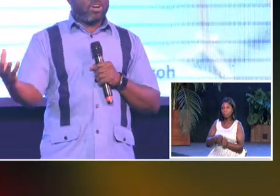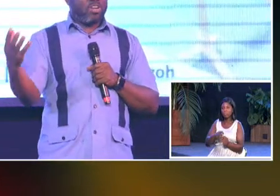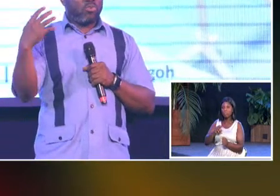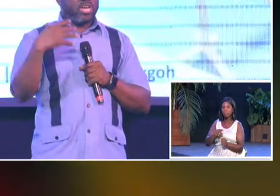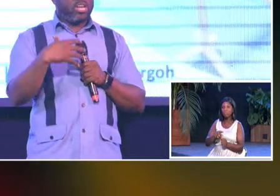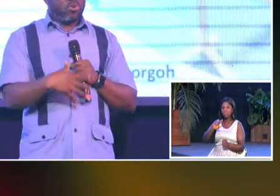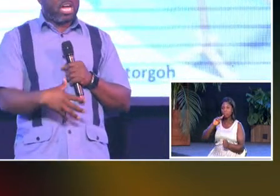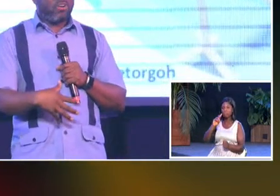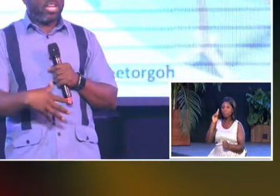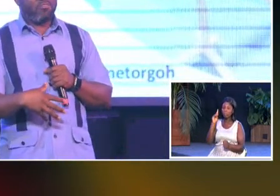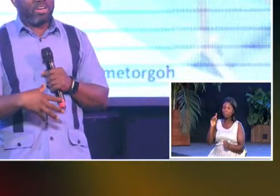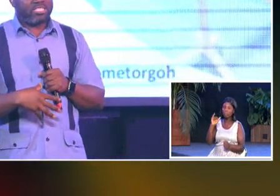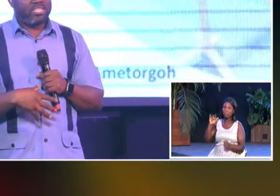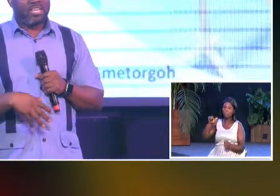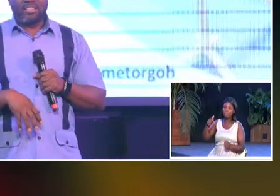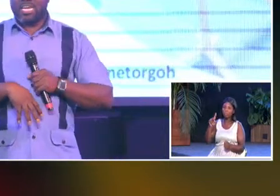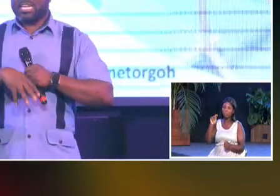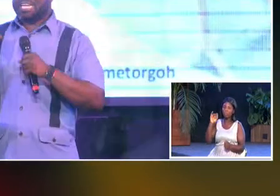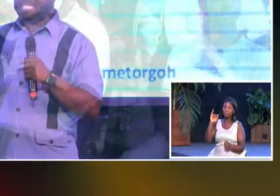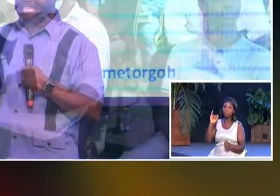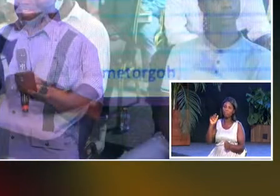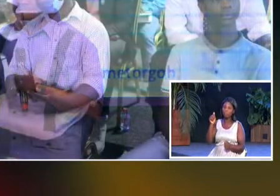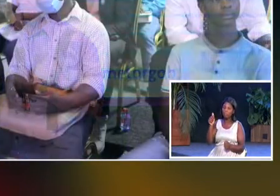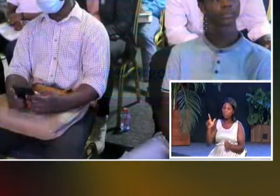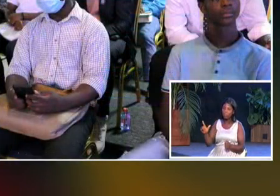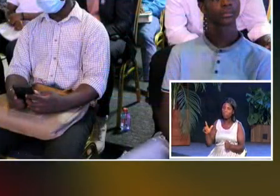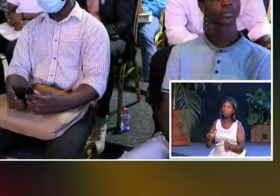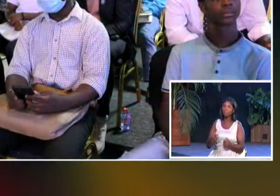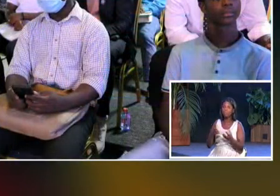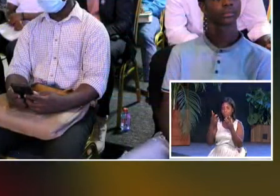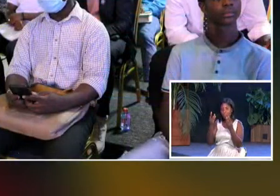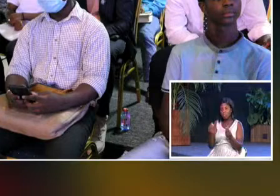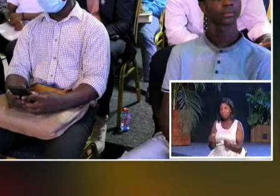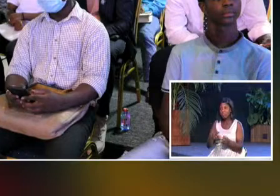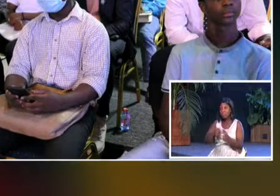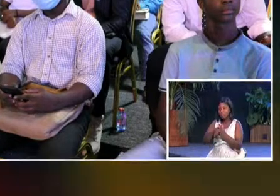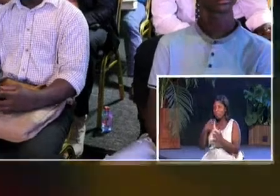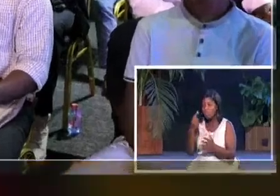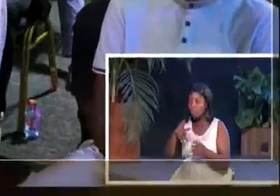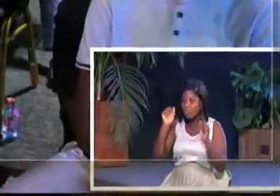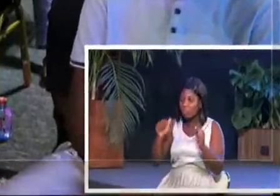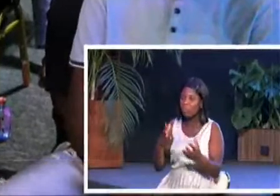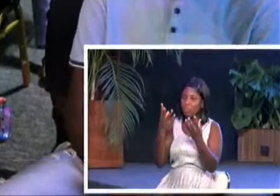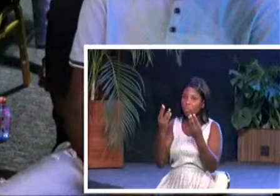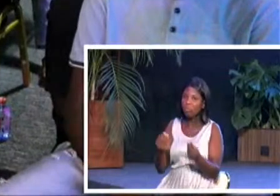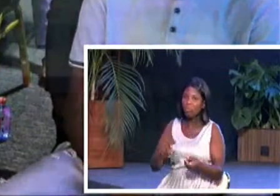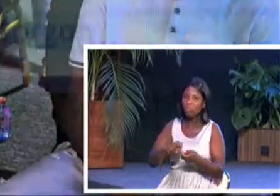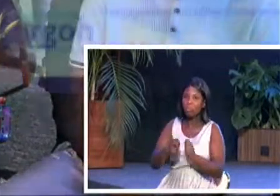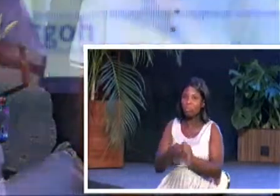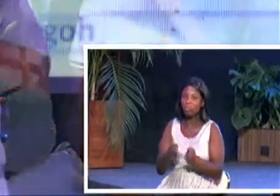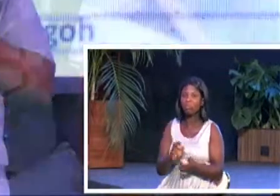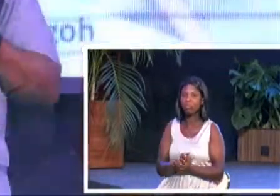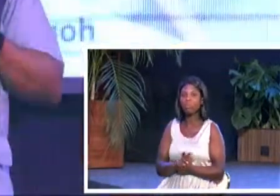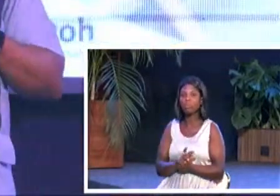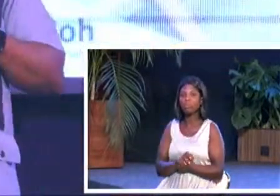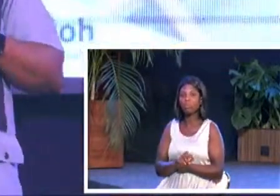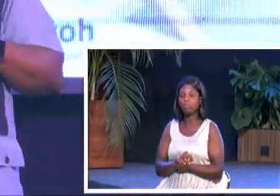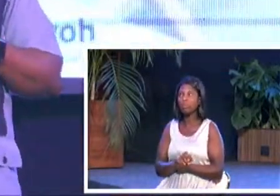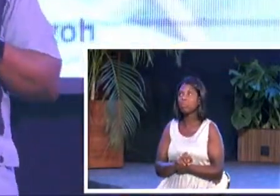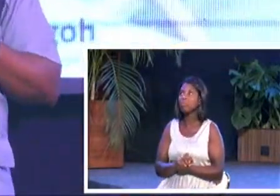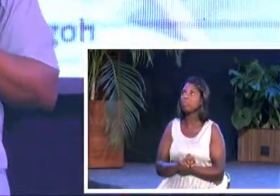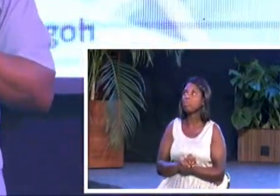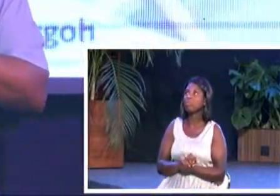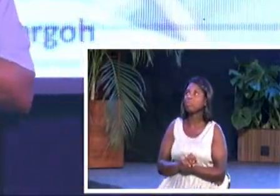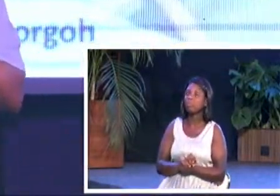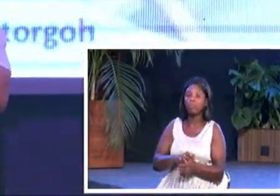market value and local relevance that can scale so you can make money. Right, so companies are looking for people who have that